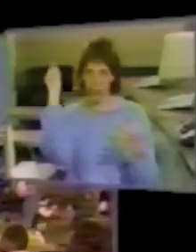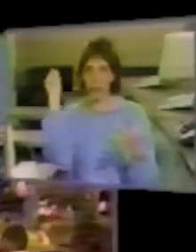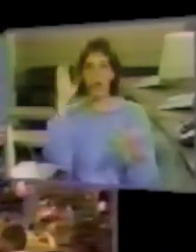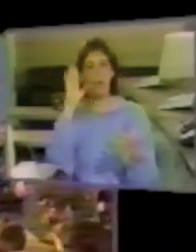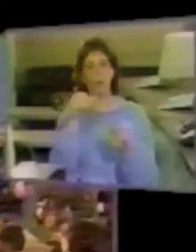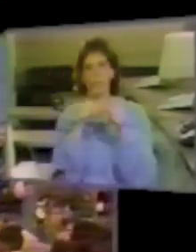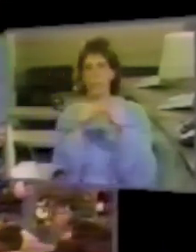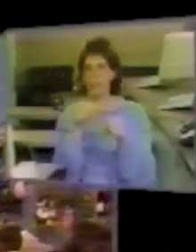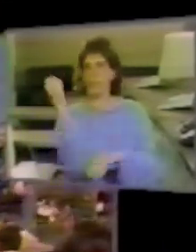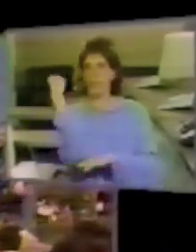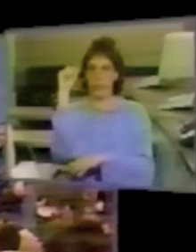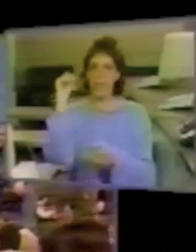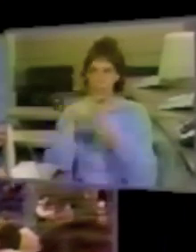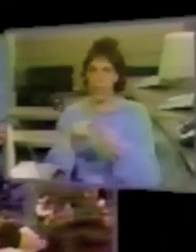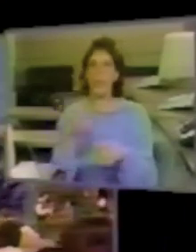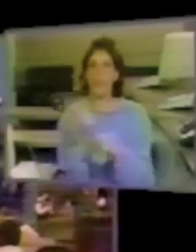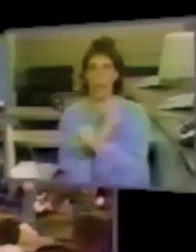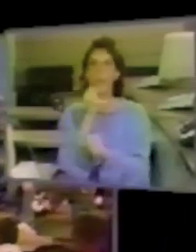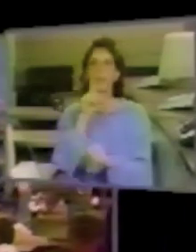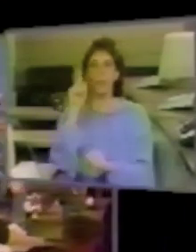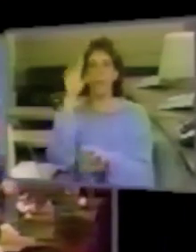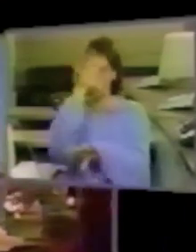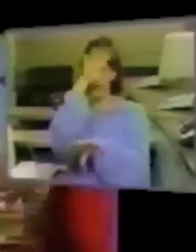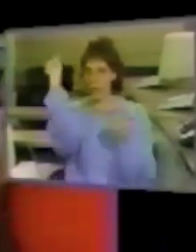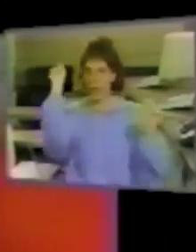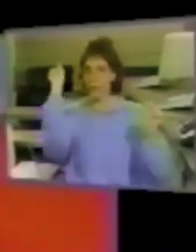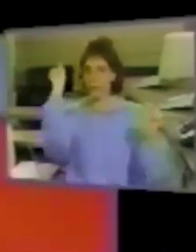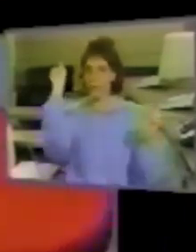the protests going until they win on that point, too.